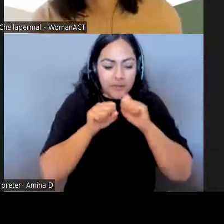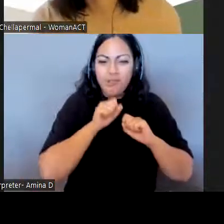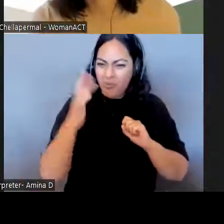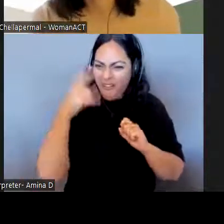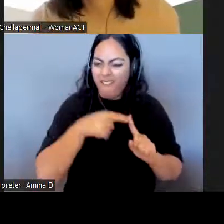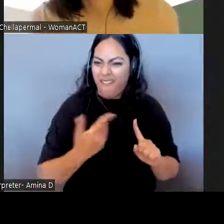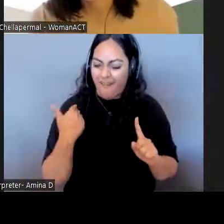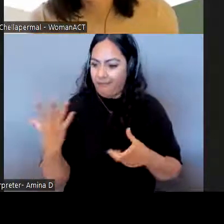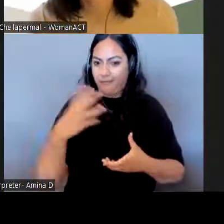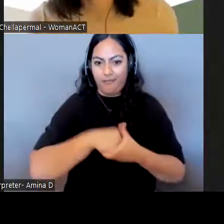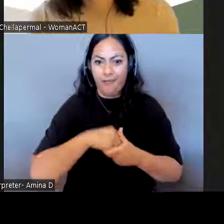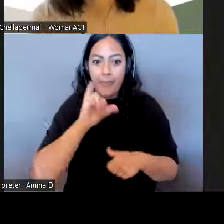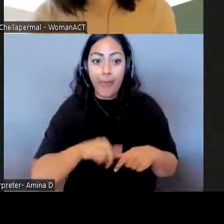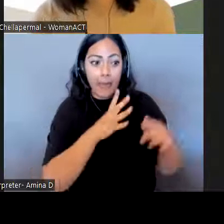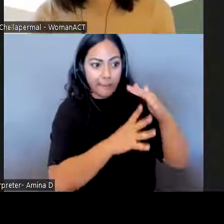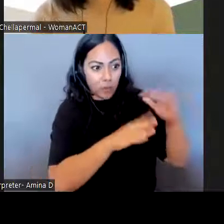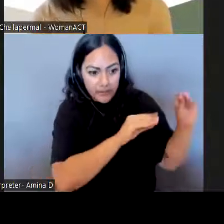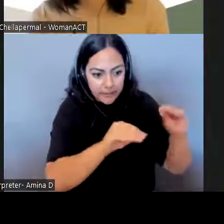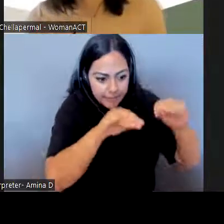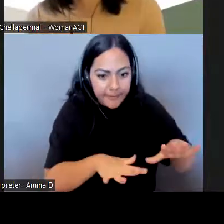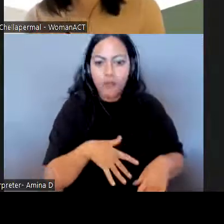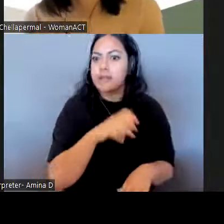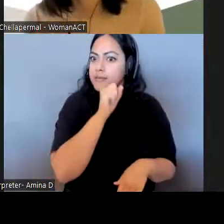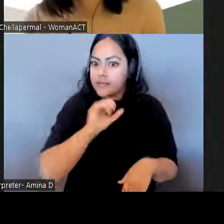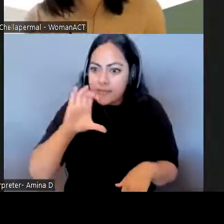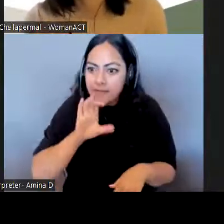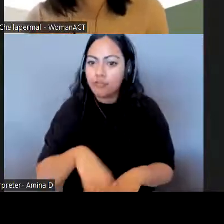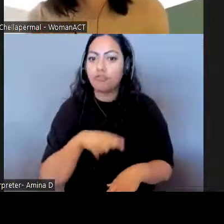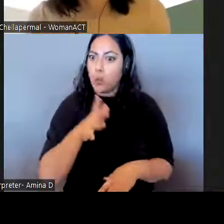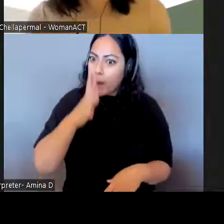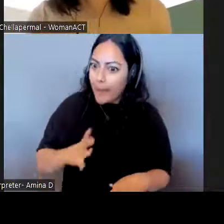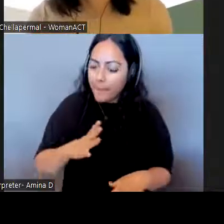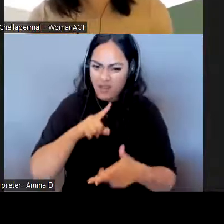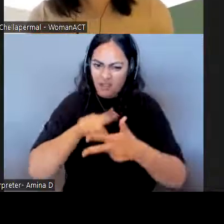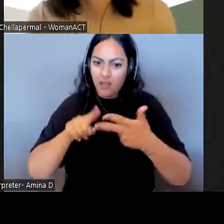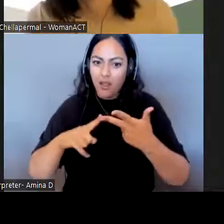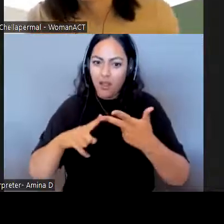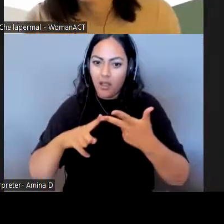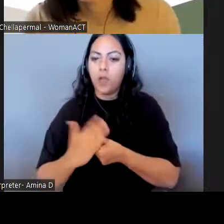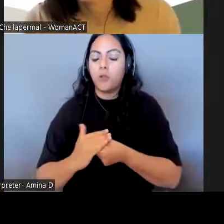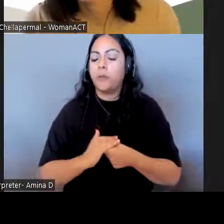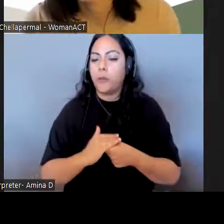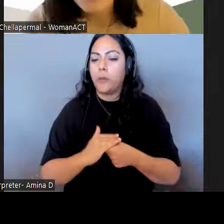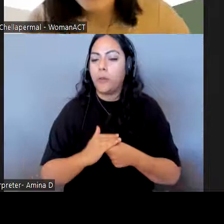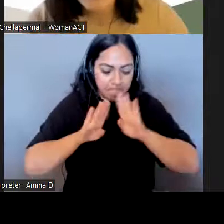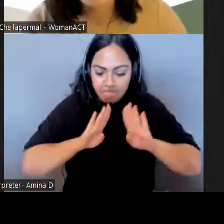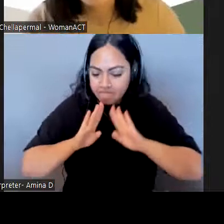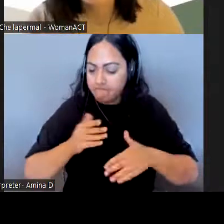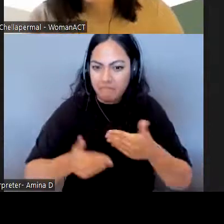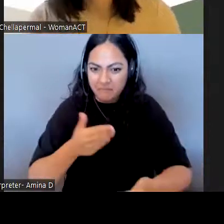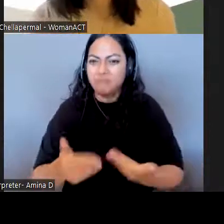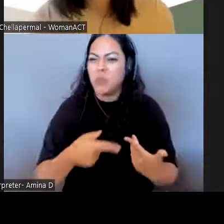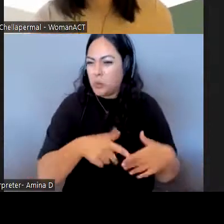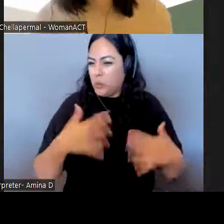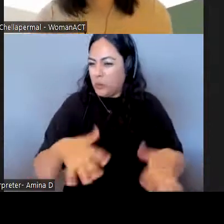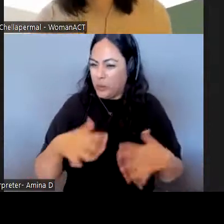of all of these factors, and these have a cumulative impact on the experience of economic abuse. So I'll turn now to